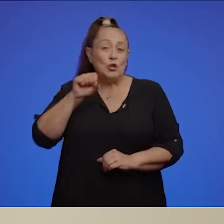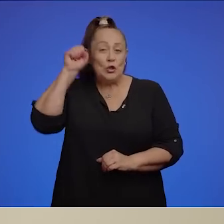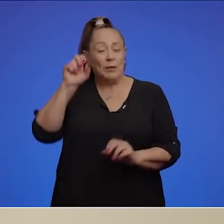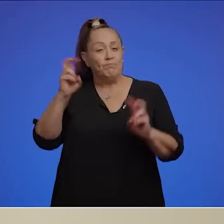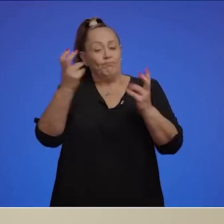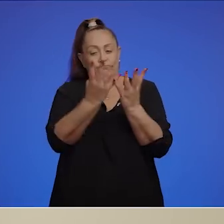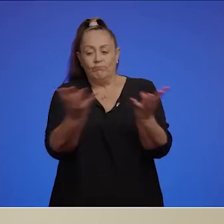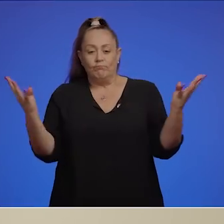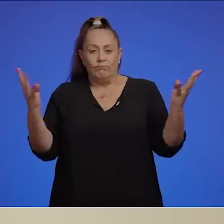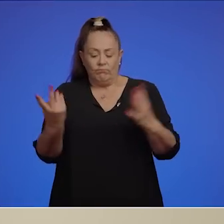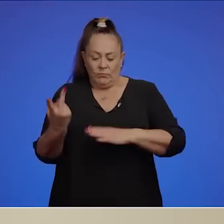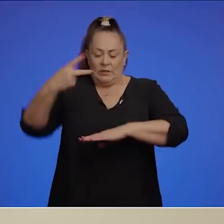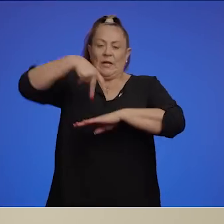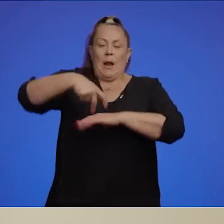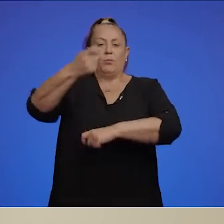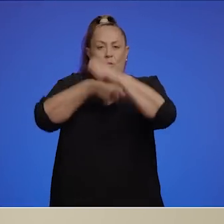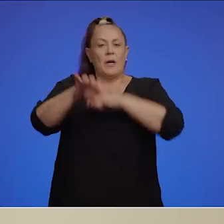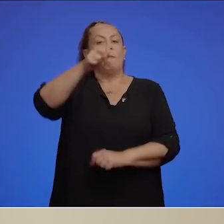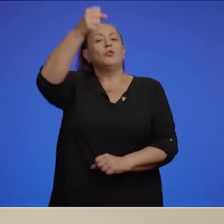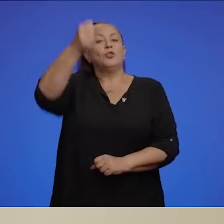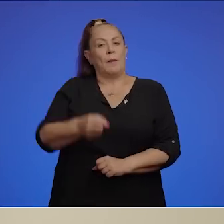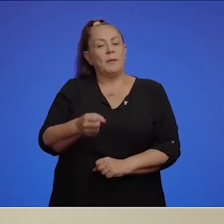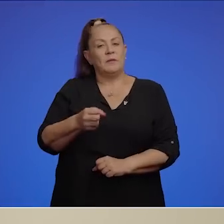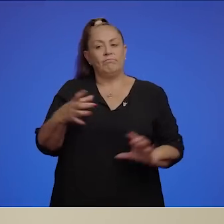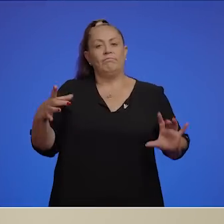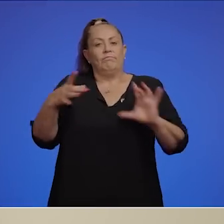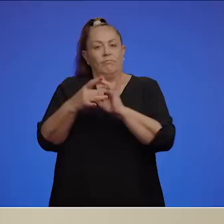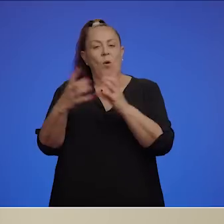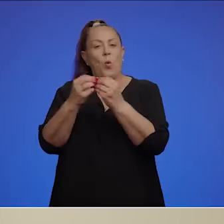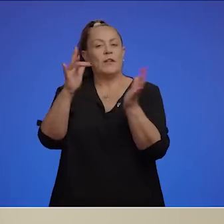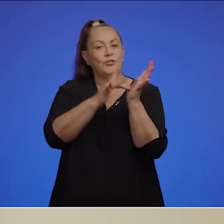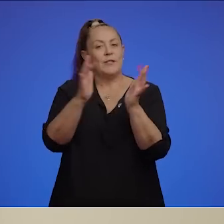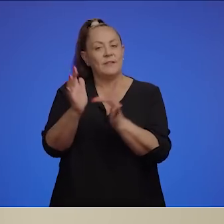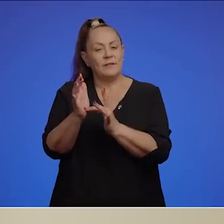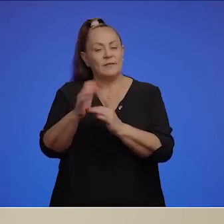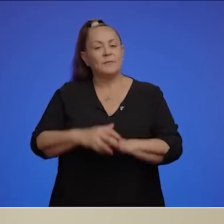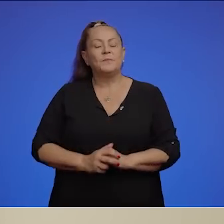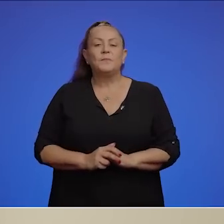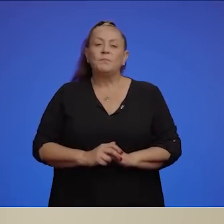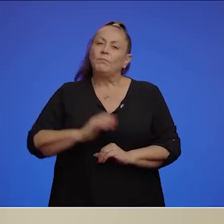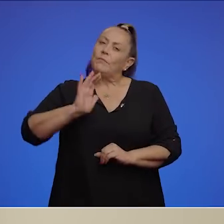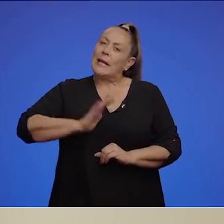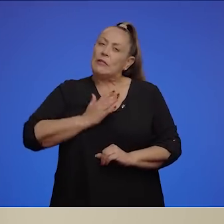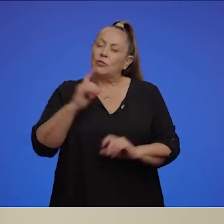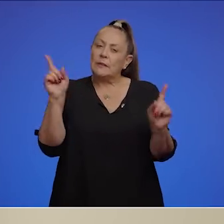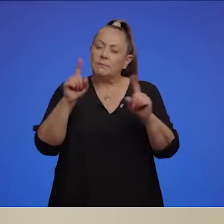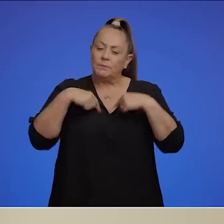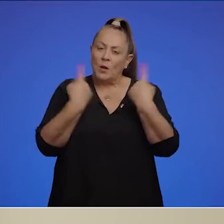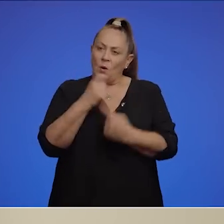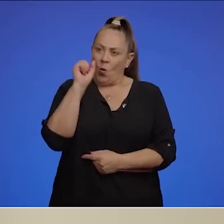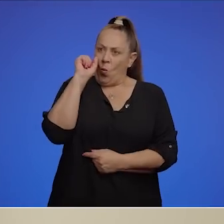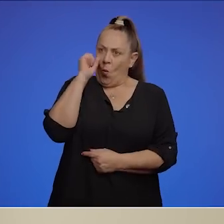to stand up and become shepherds, his shepherds. The interesting thing is, we all get what they